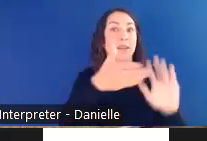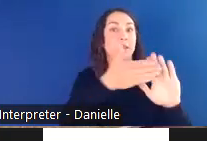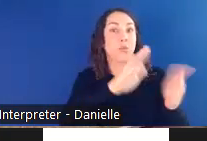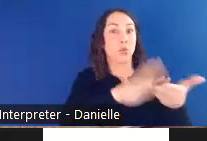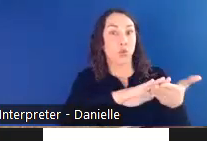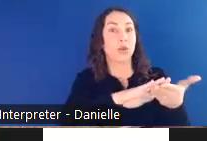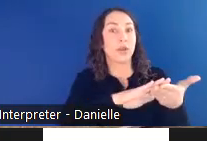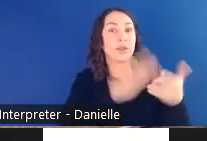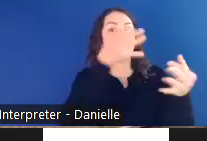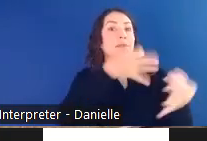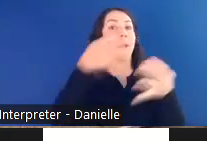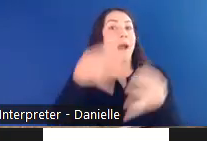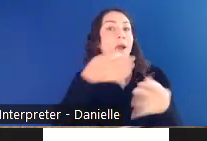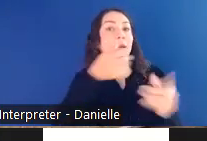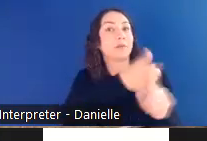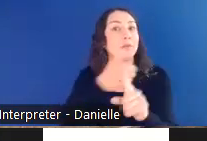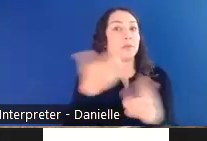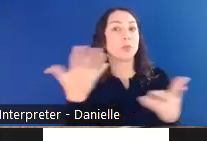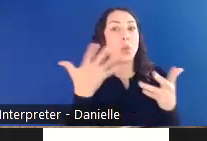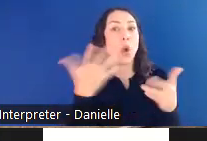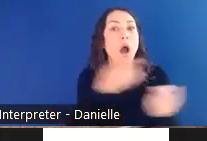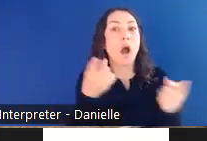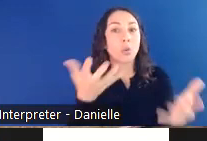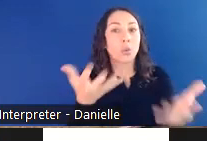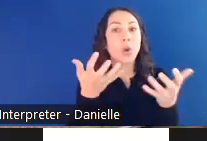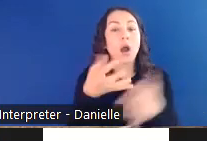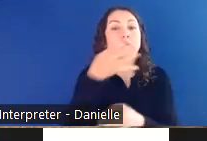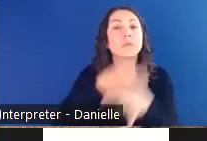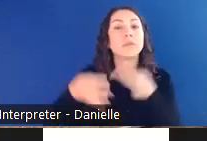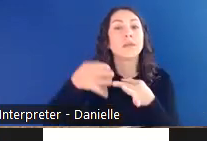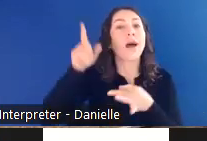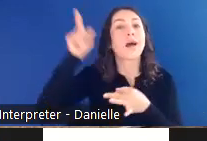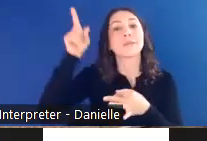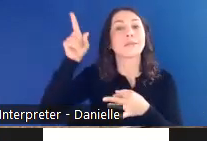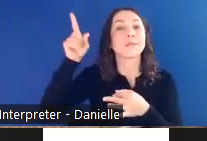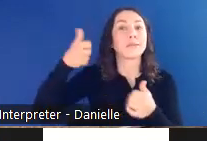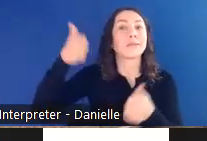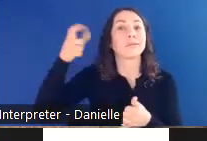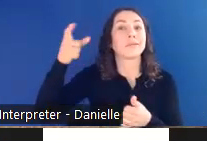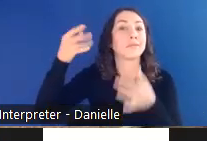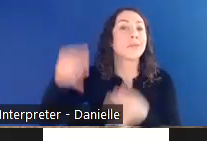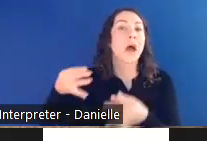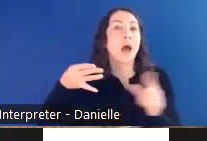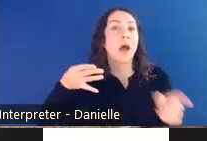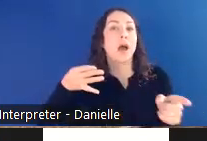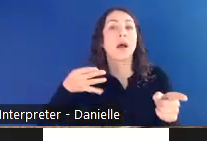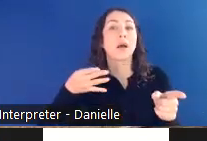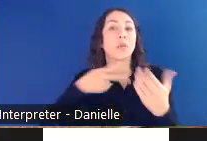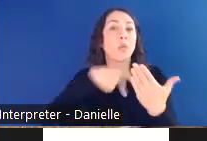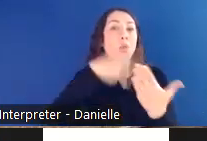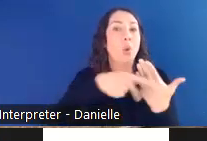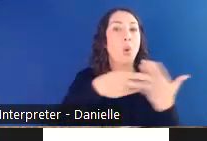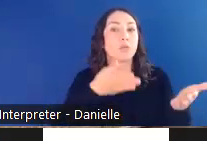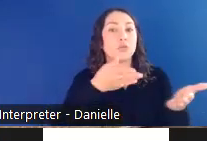people determining what is needed in that community, I guess is what I'm saying. Like,